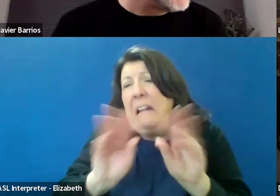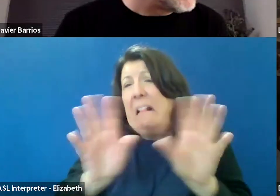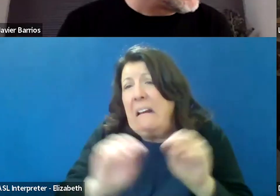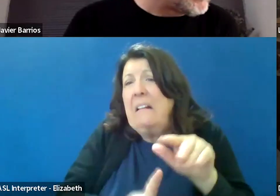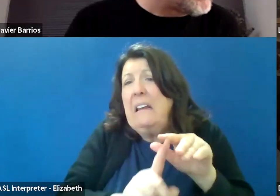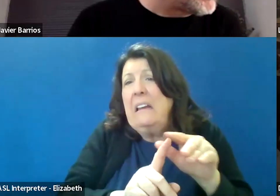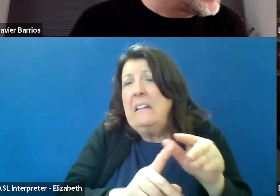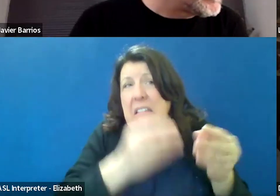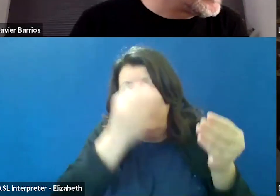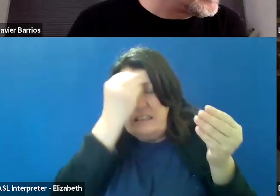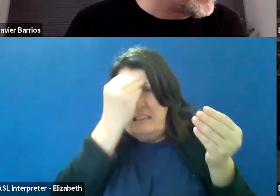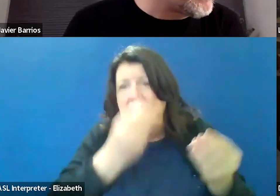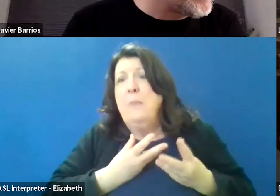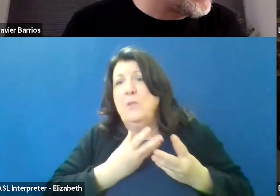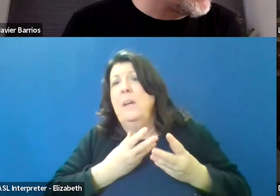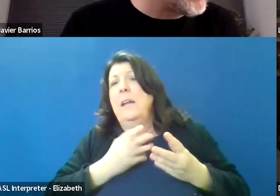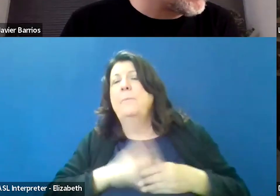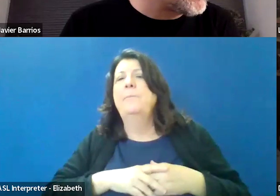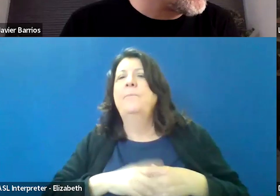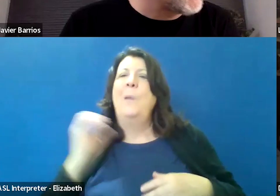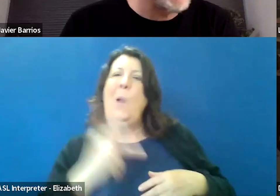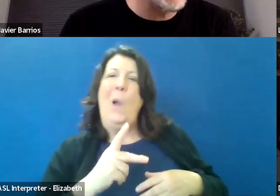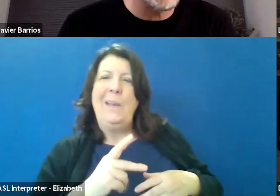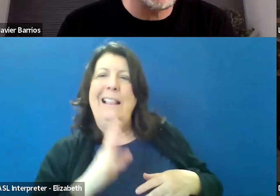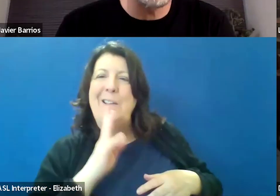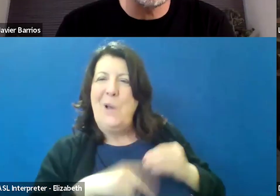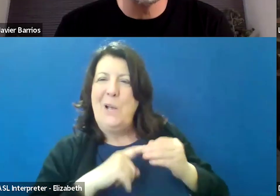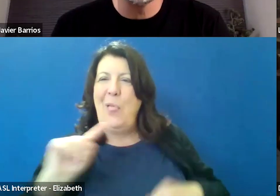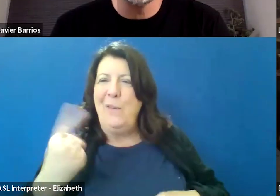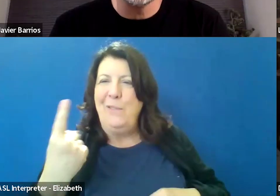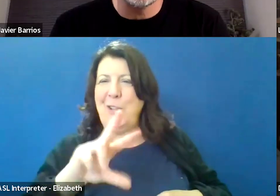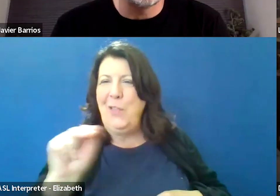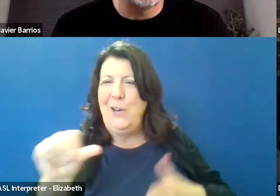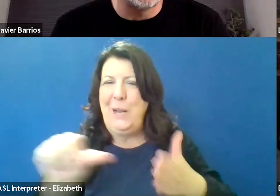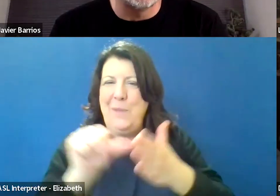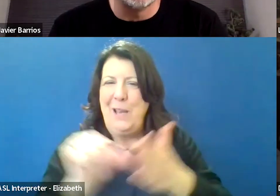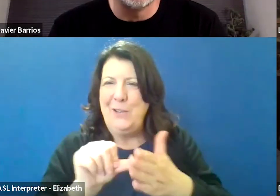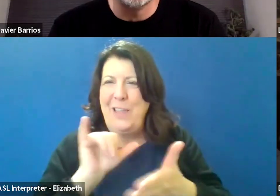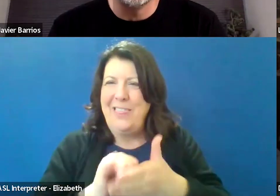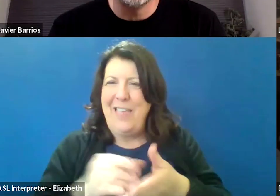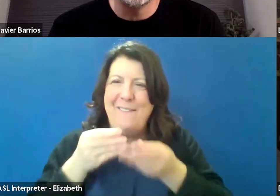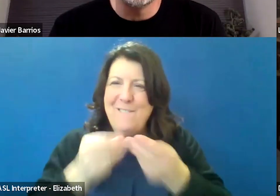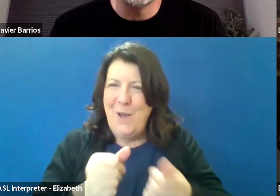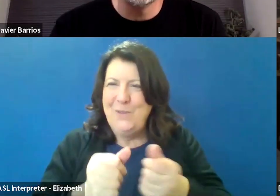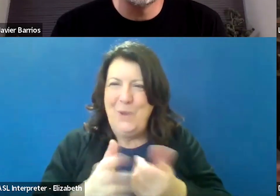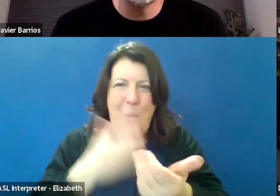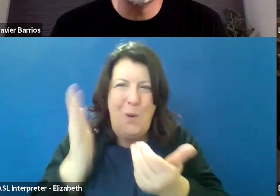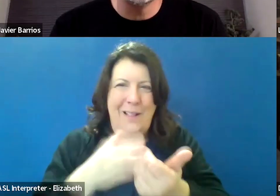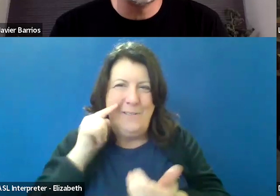Great. All right. Well, so let's get into those first 30 pages that flowed so quickly.